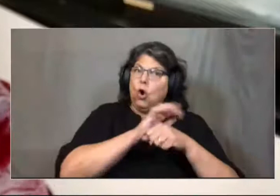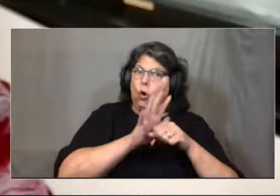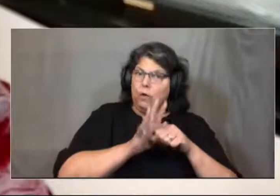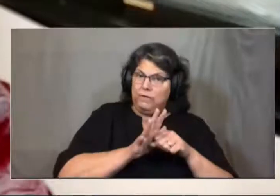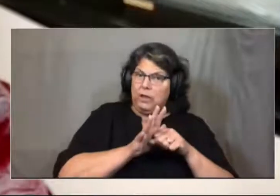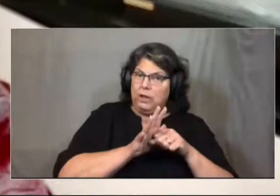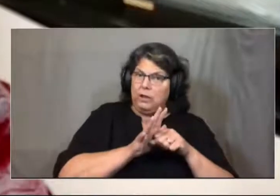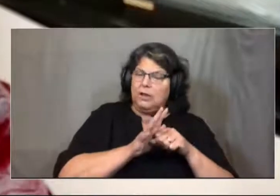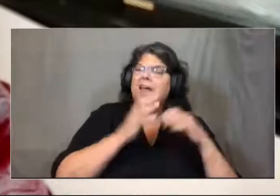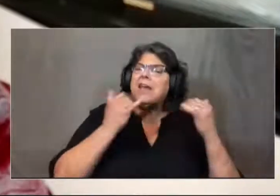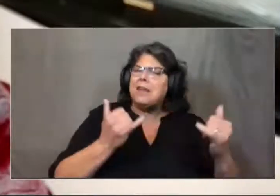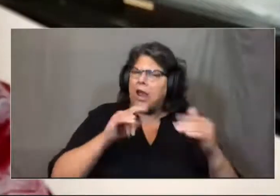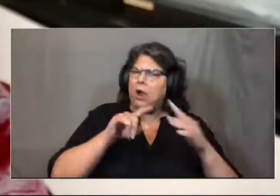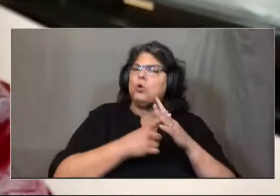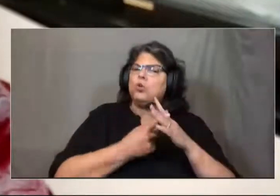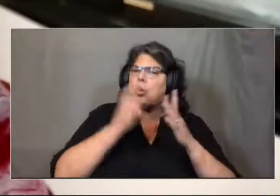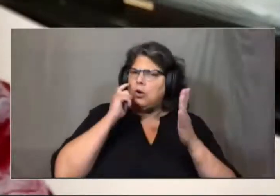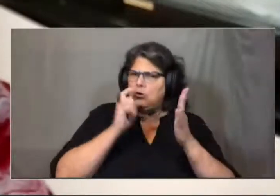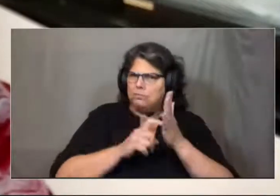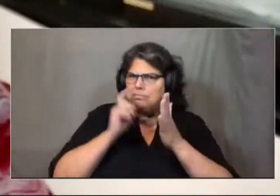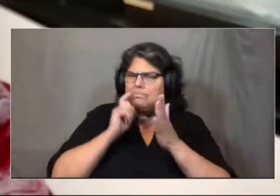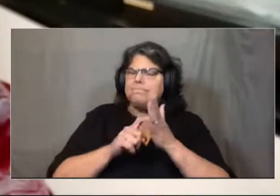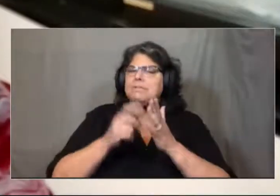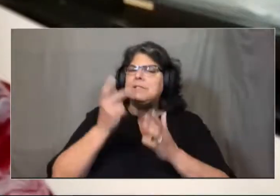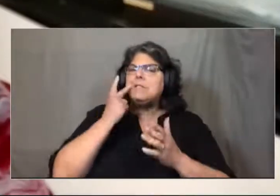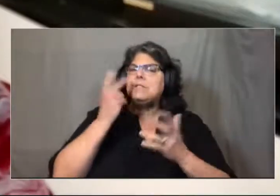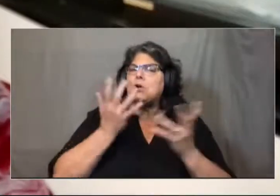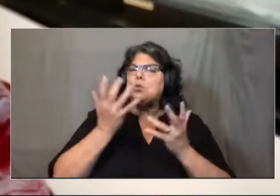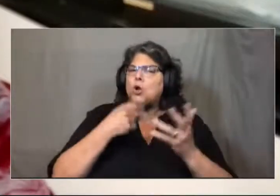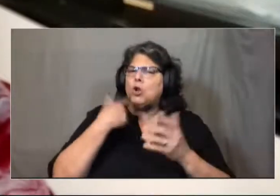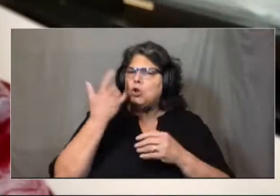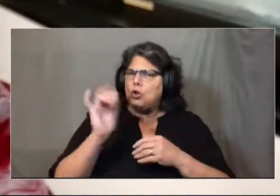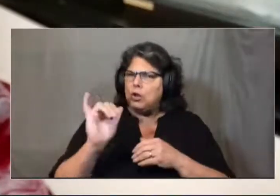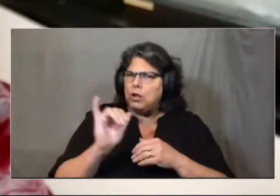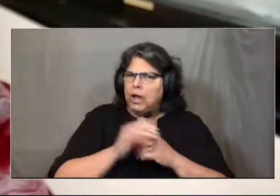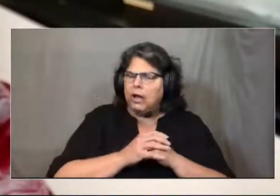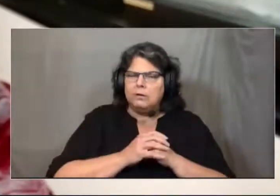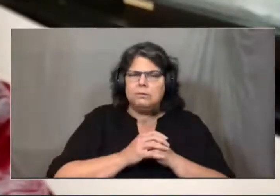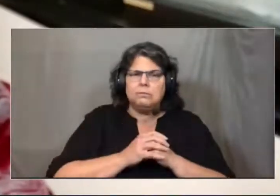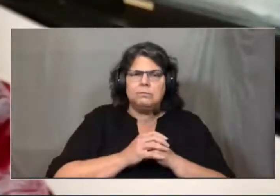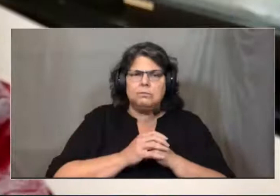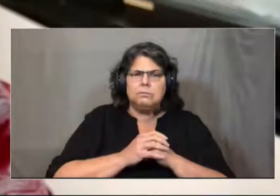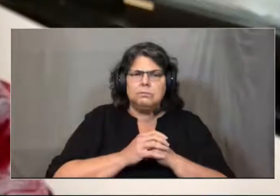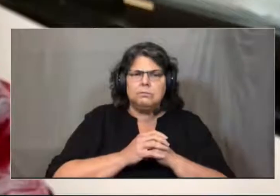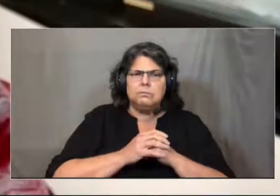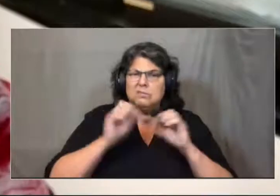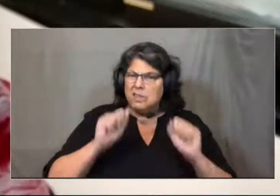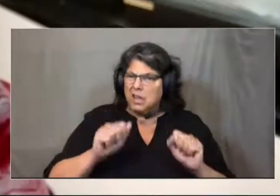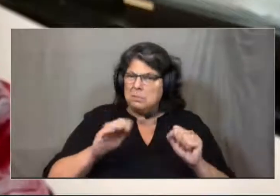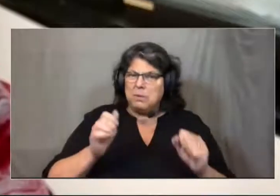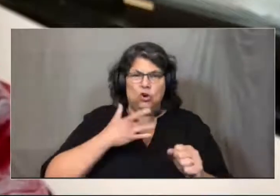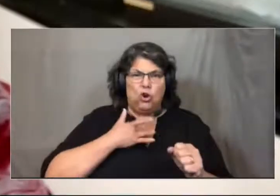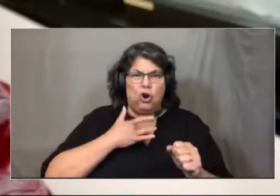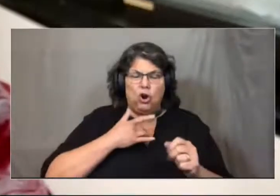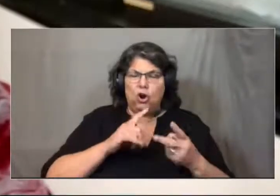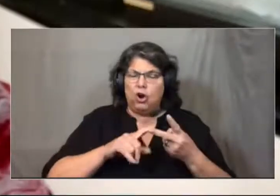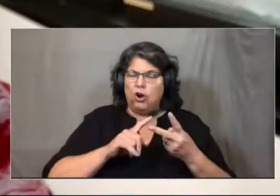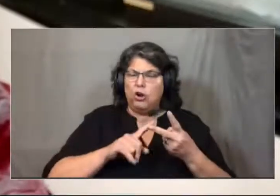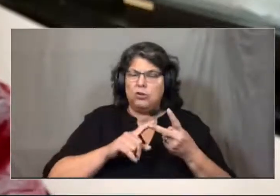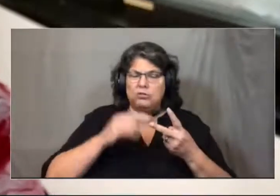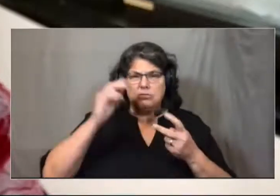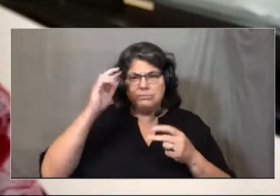are starting to come to the fore. And they can be cardiac,